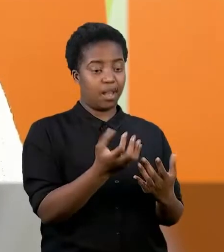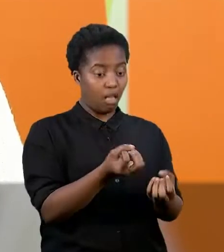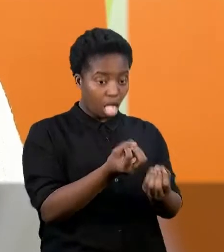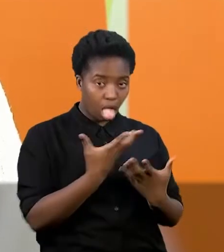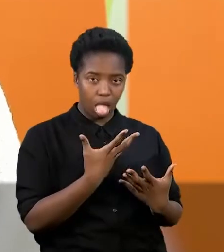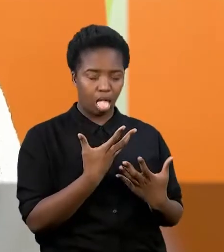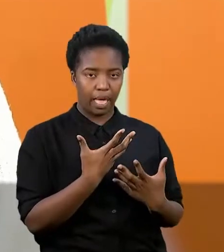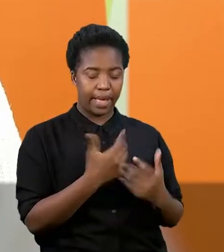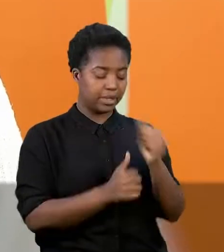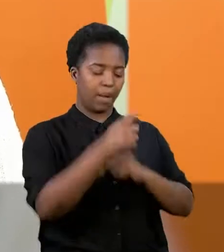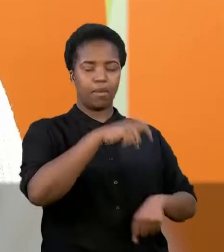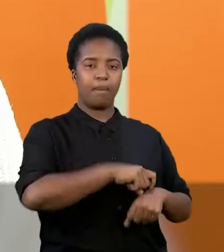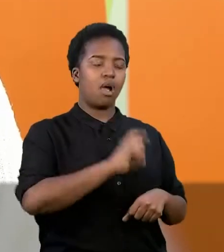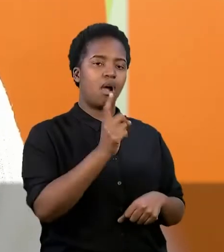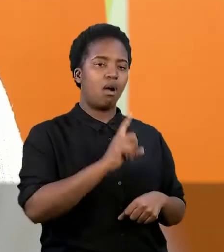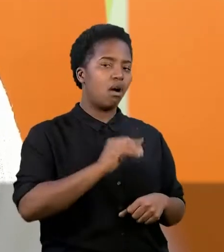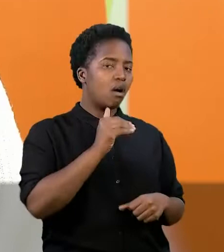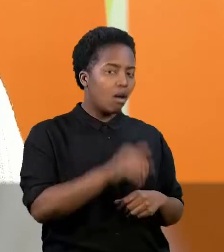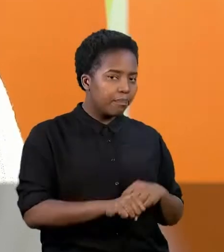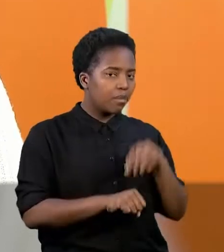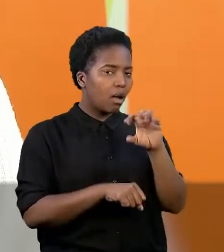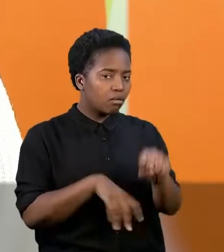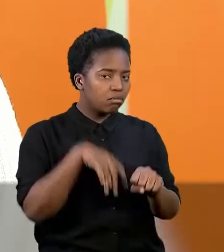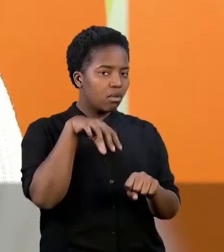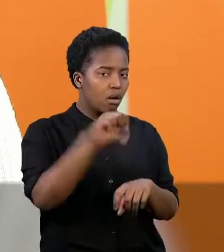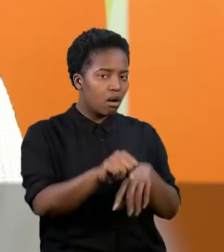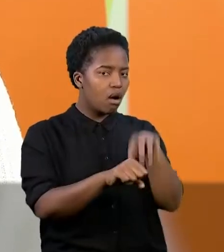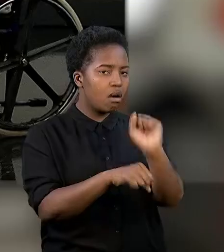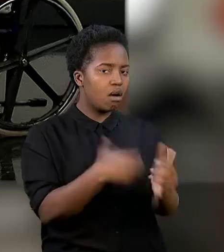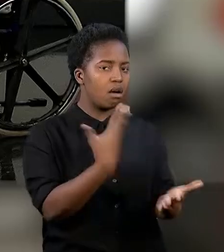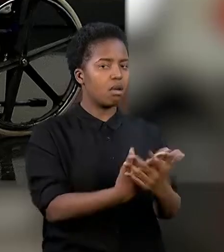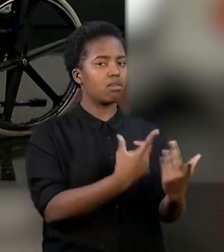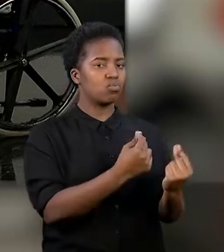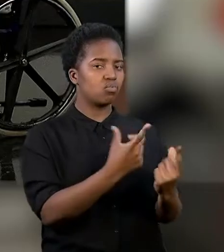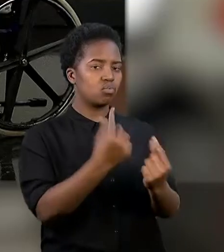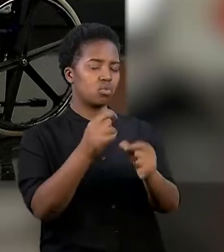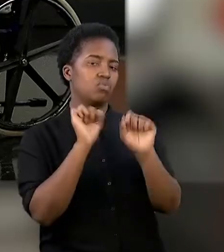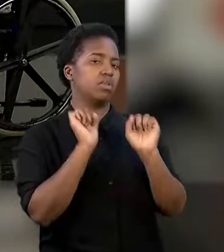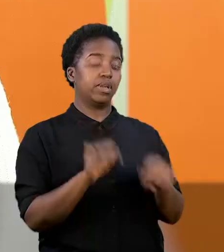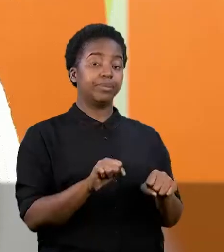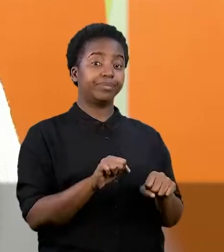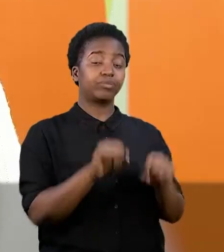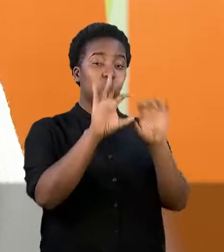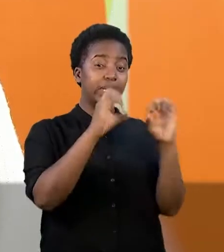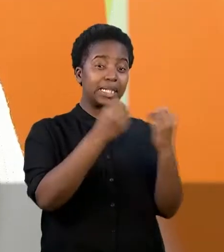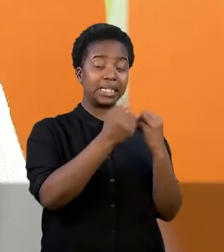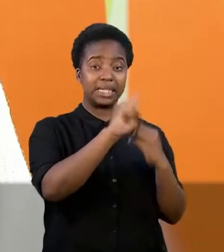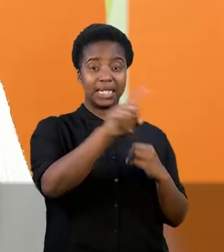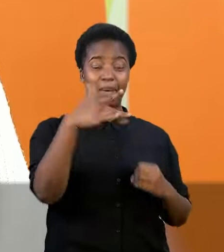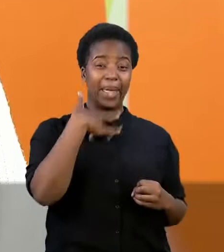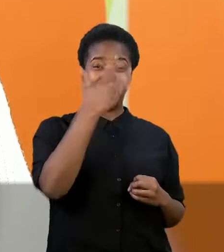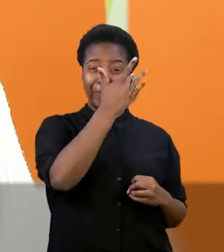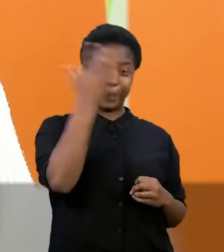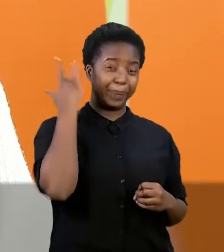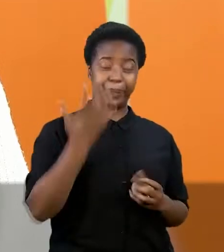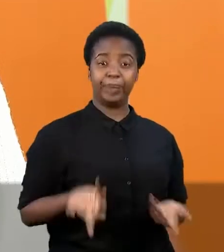come all at once. Yes. O ikrepa hanyana-hanyana kere mo bathong ba bangwe. The organization ke sa di